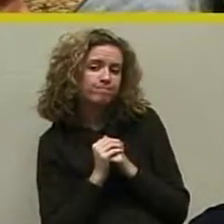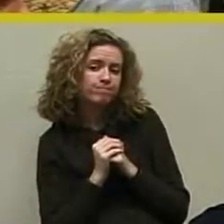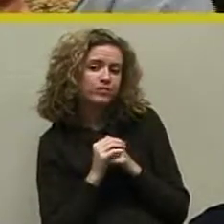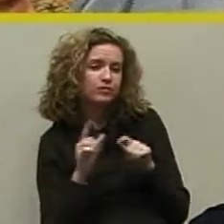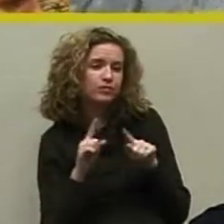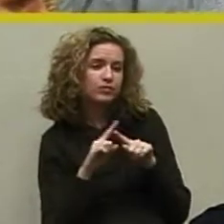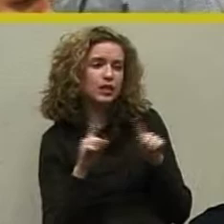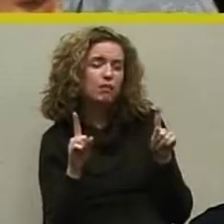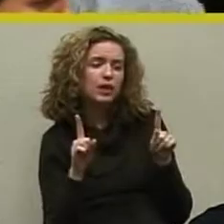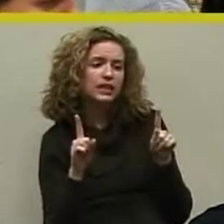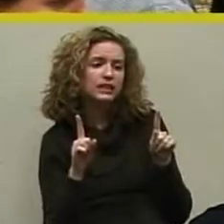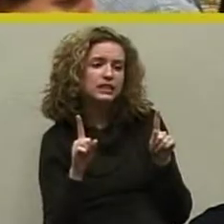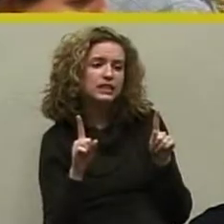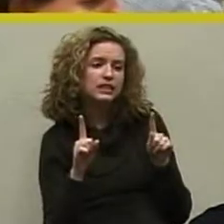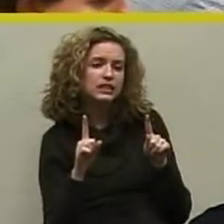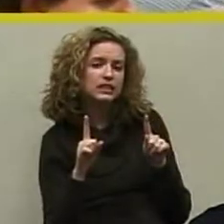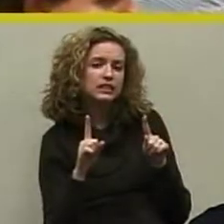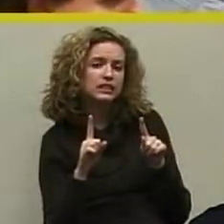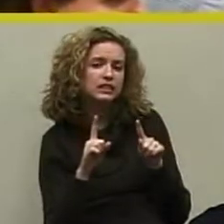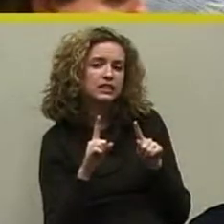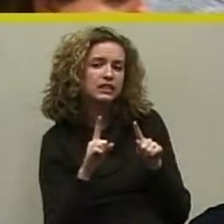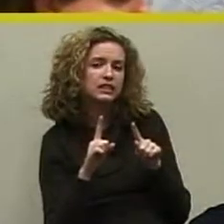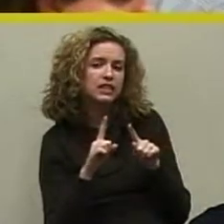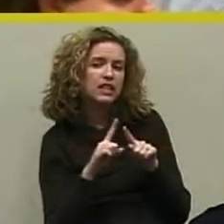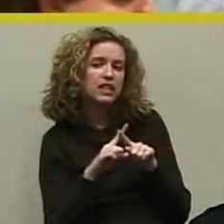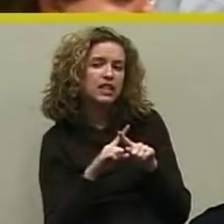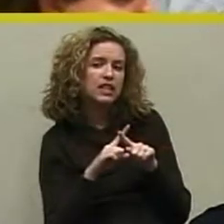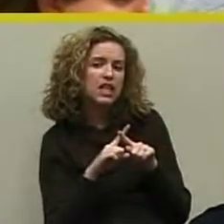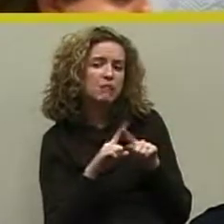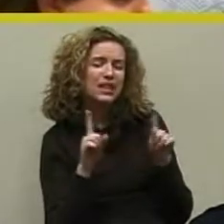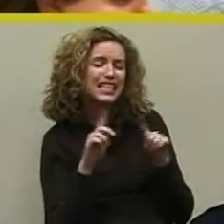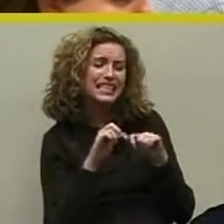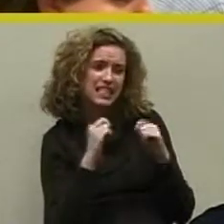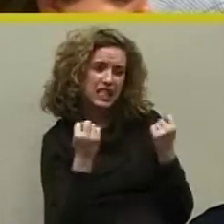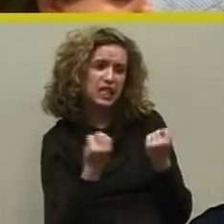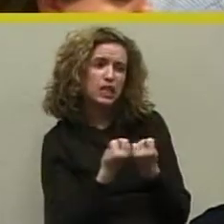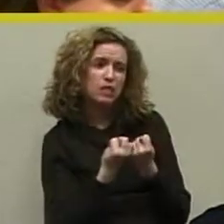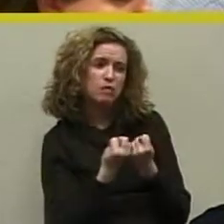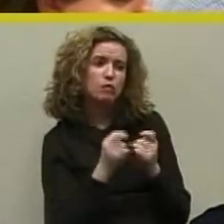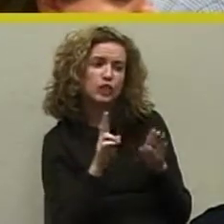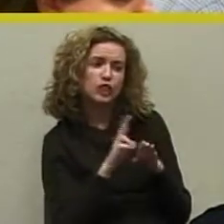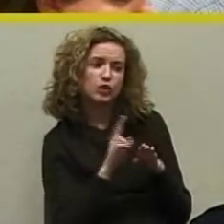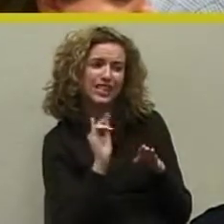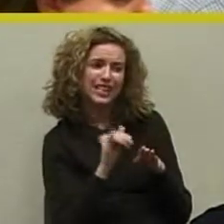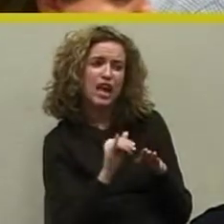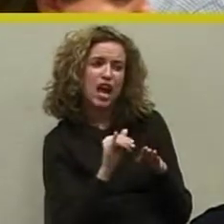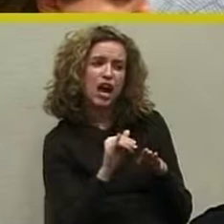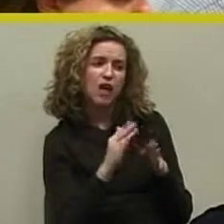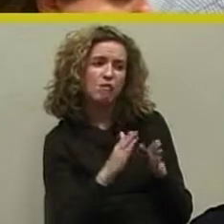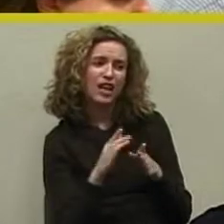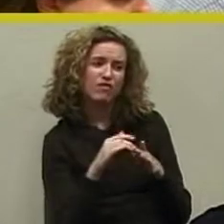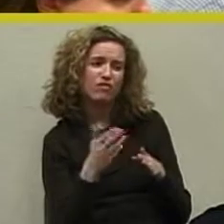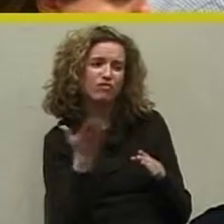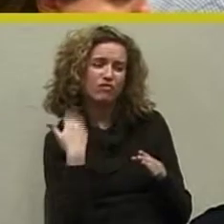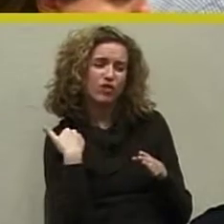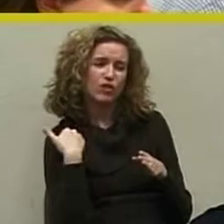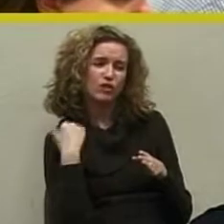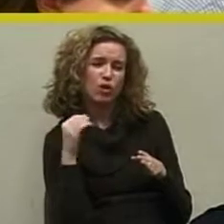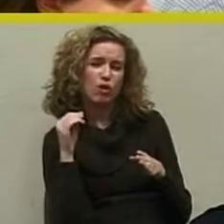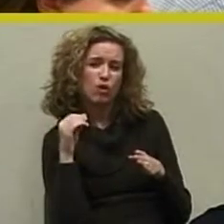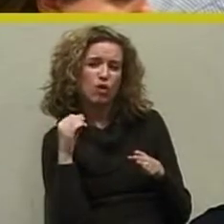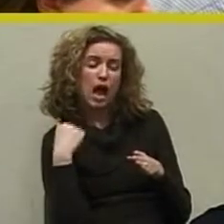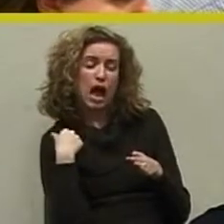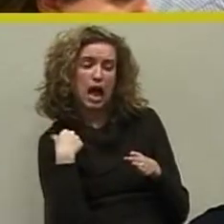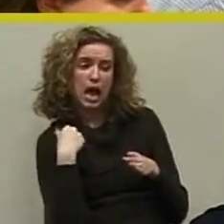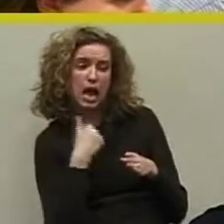with. But you're working with a team that was using that previous plan, and so you're going to be coming in looking like